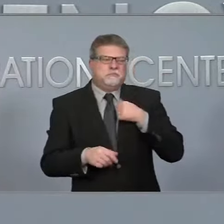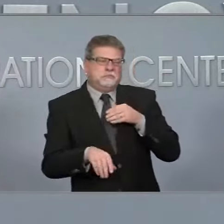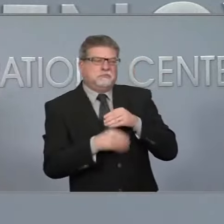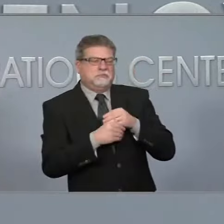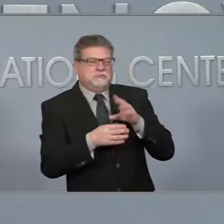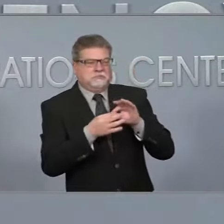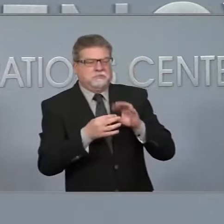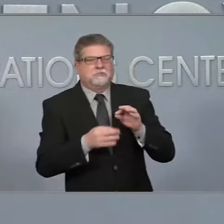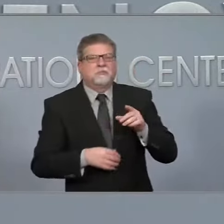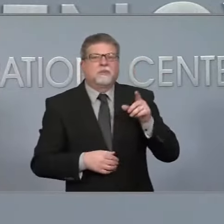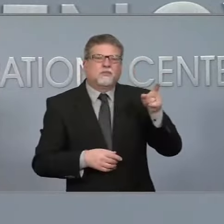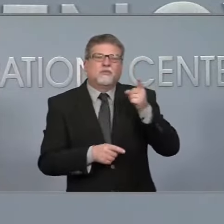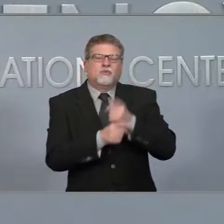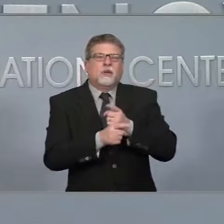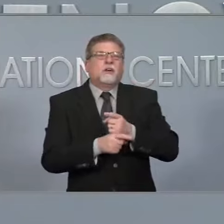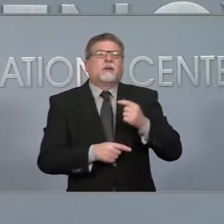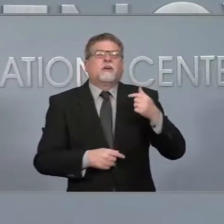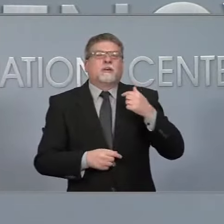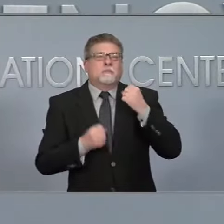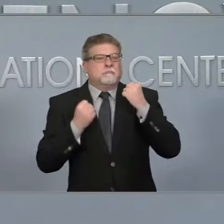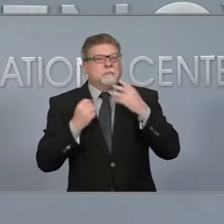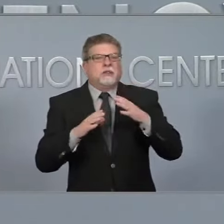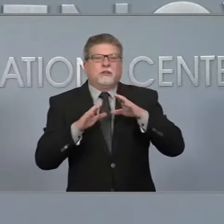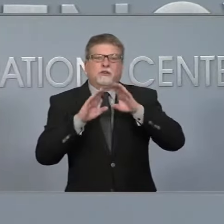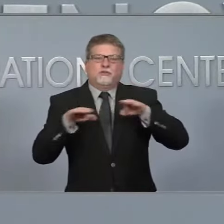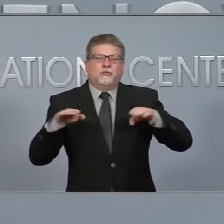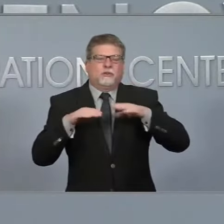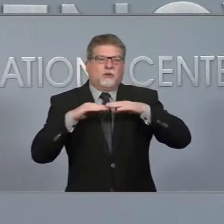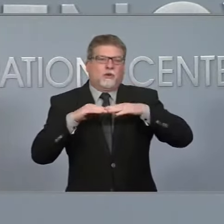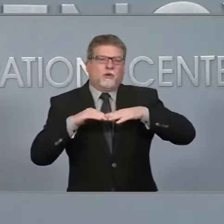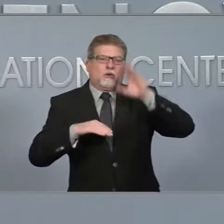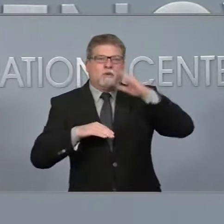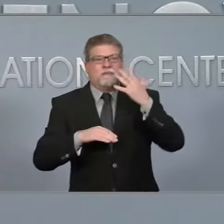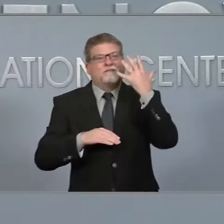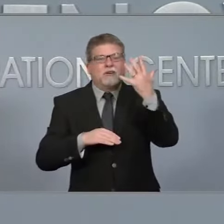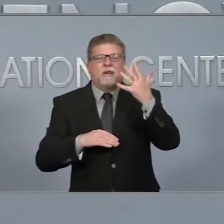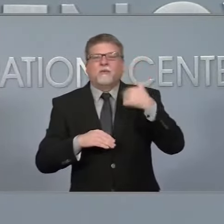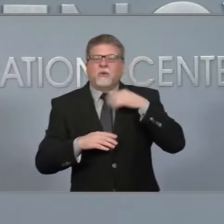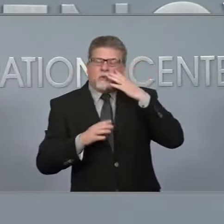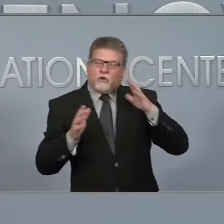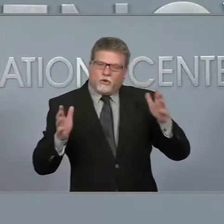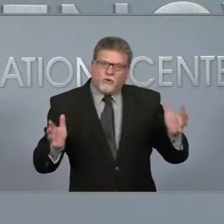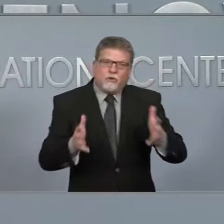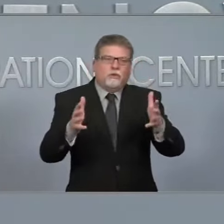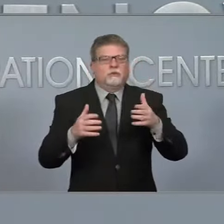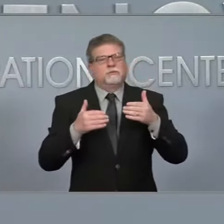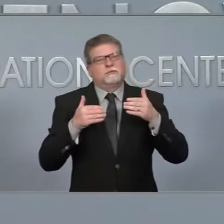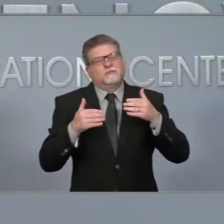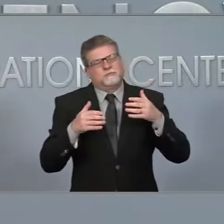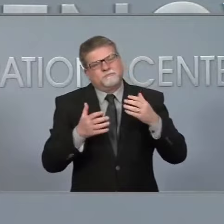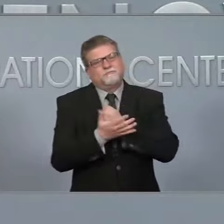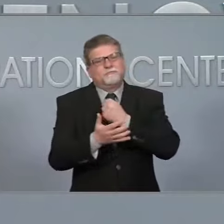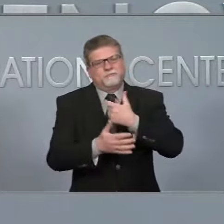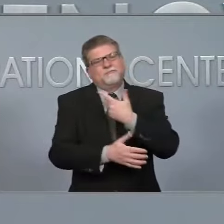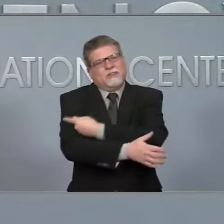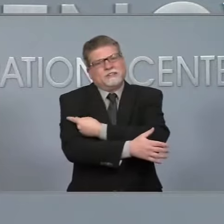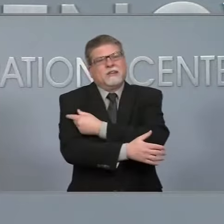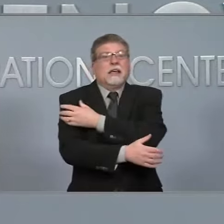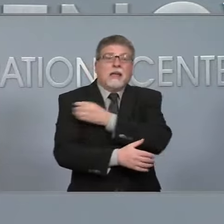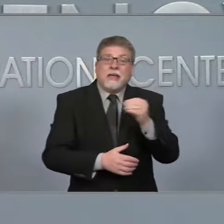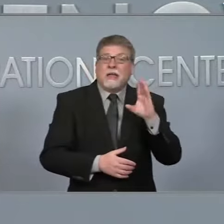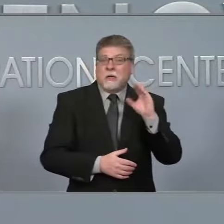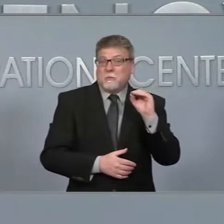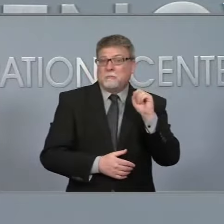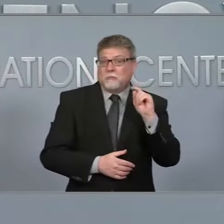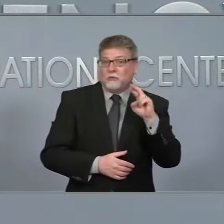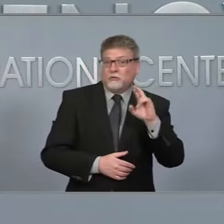around children that are not eligible yet, and certainly for 5 and up, continuing to encourage vaccines and booster. And the other thing is really ensuring